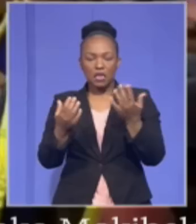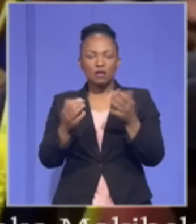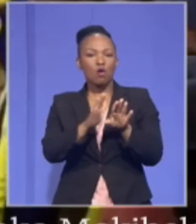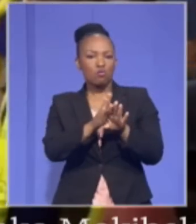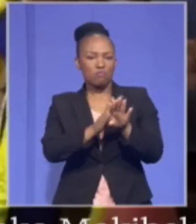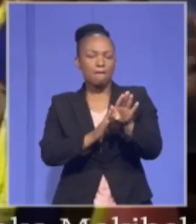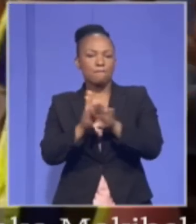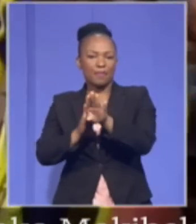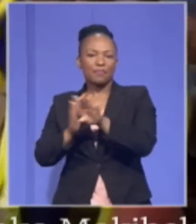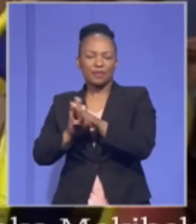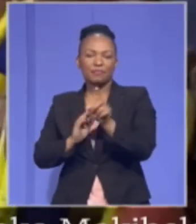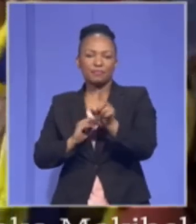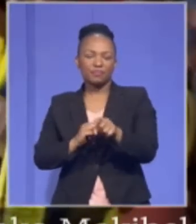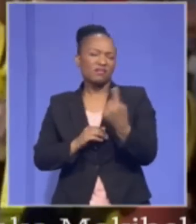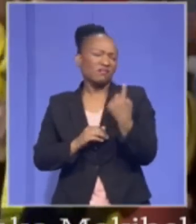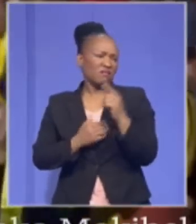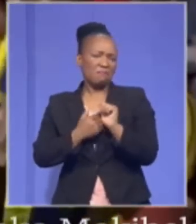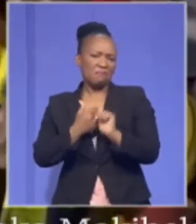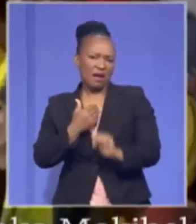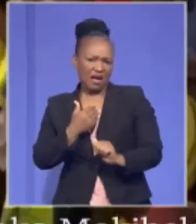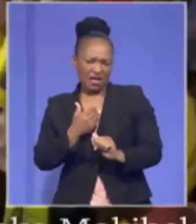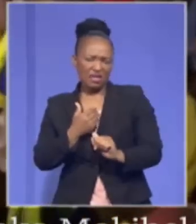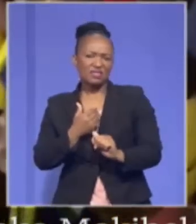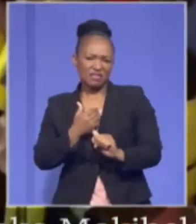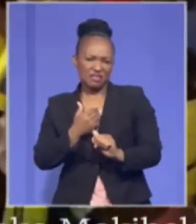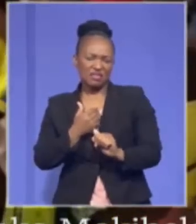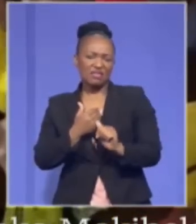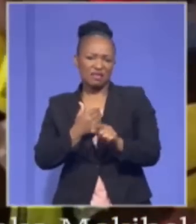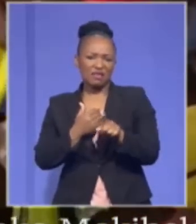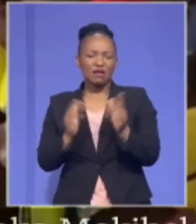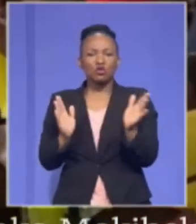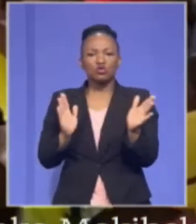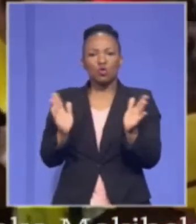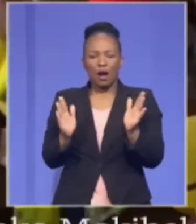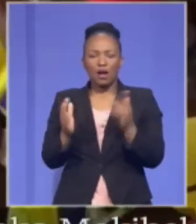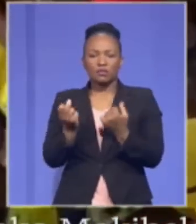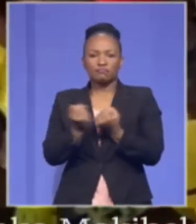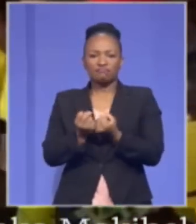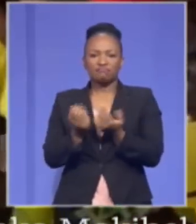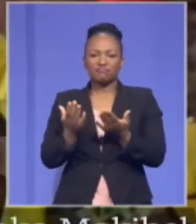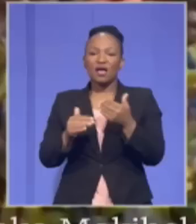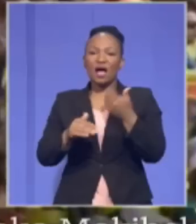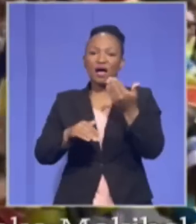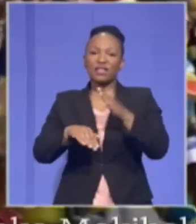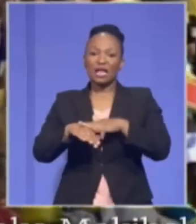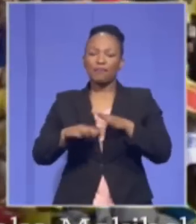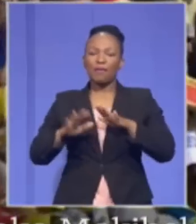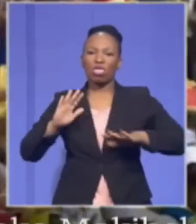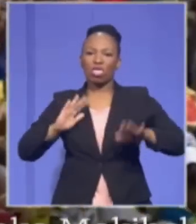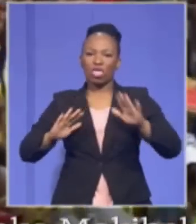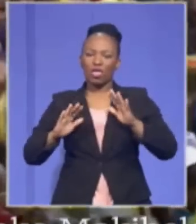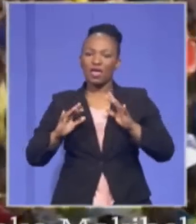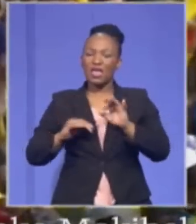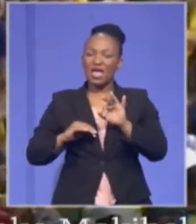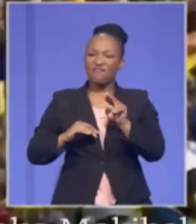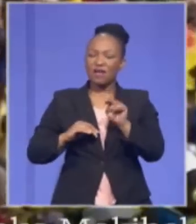improvement. Mo kgweding ya go feta balatedi ba kgwele ya maoto ba fihlile morago ga nako le patlelong la